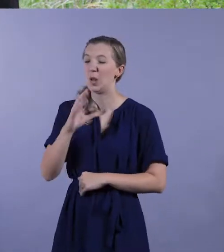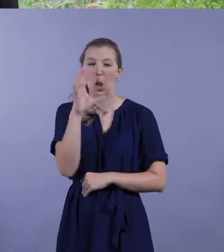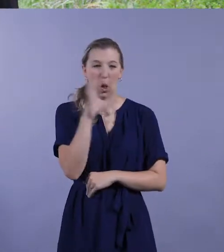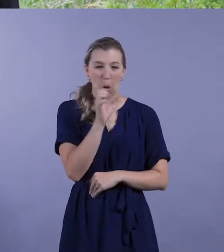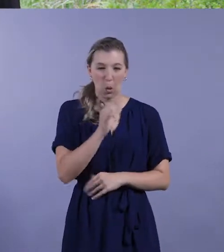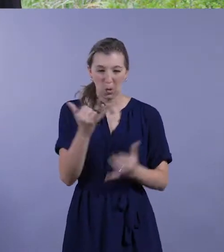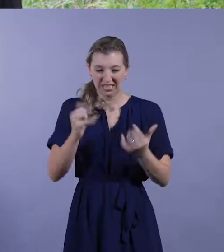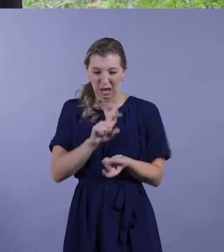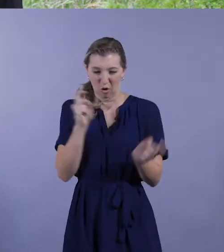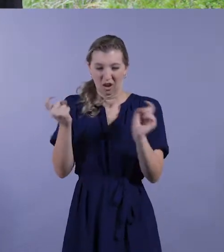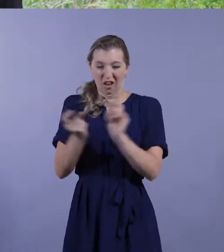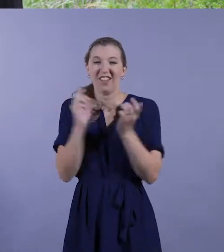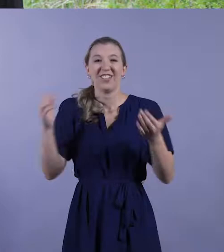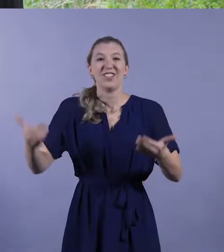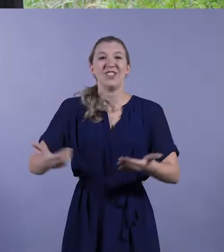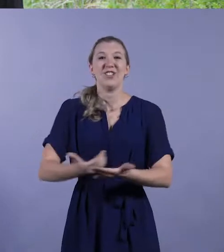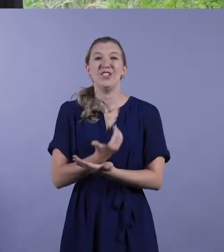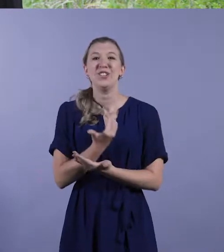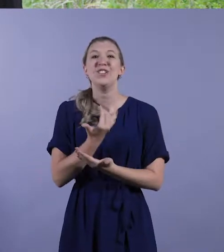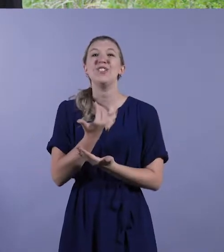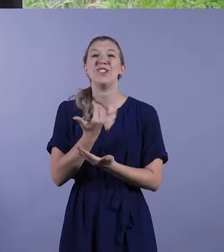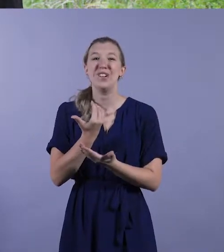The old made new,